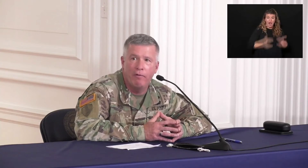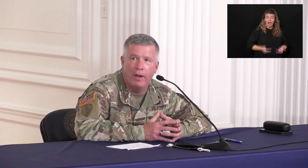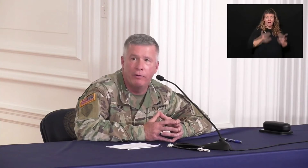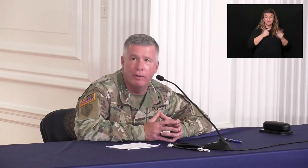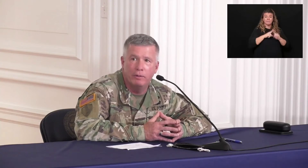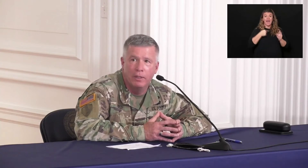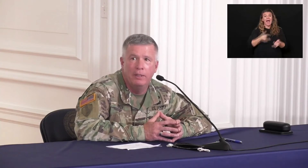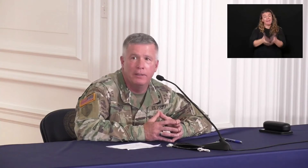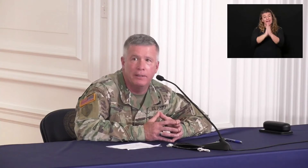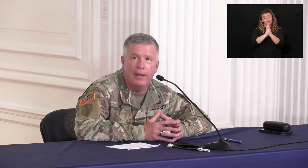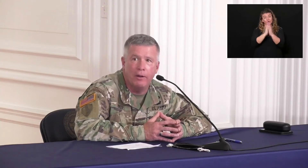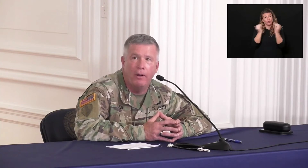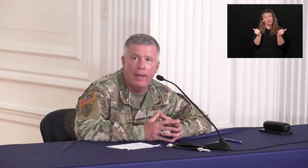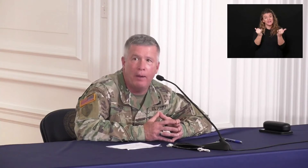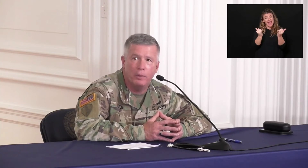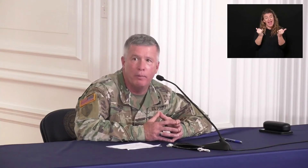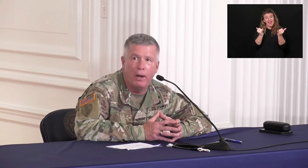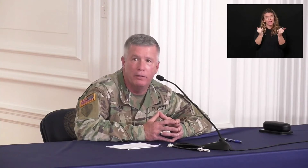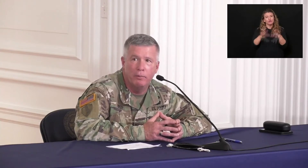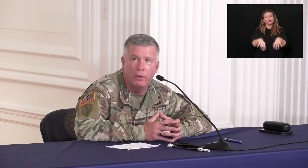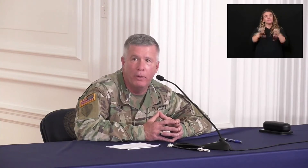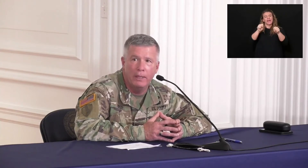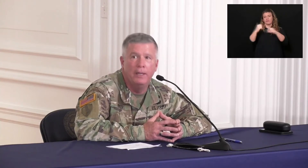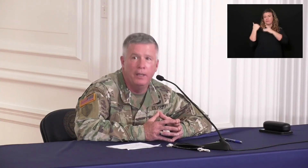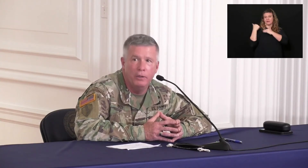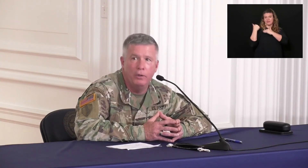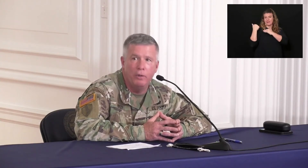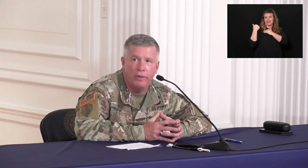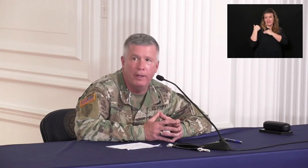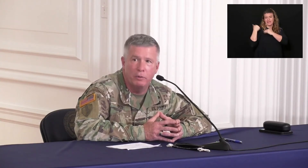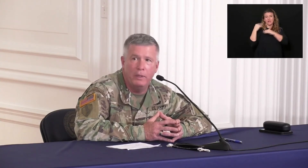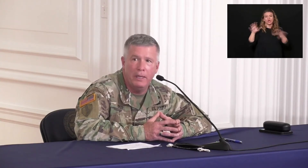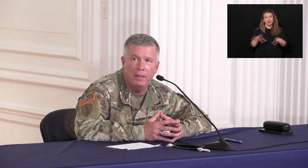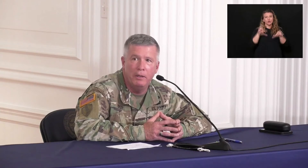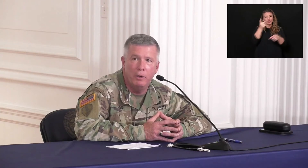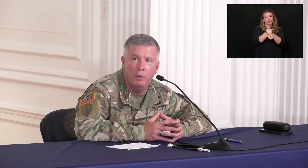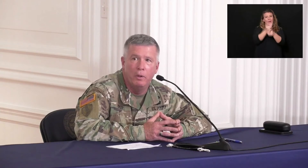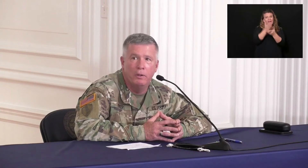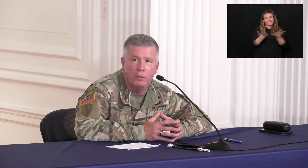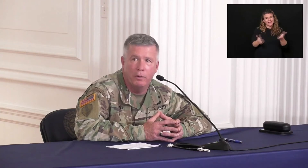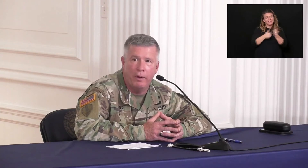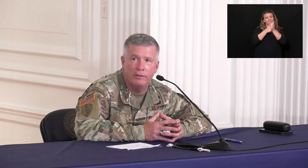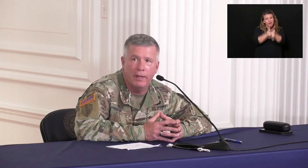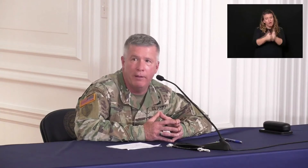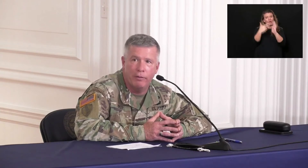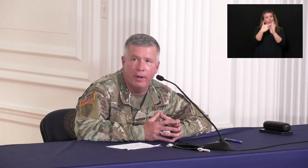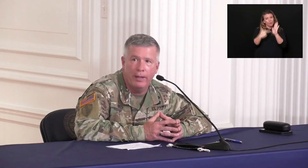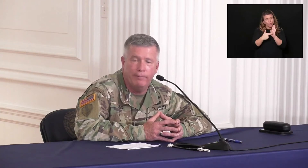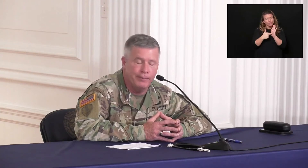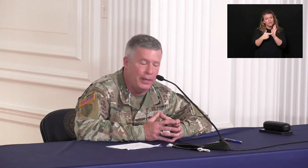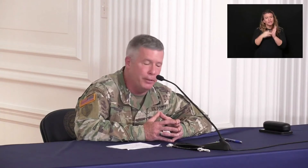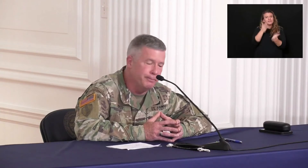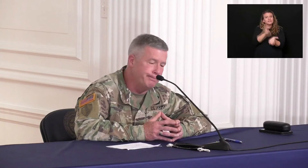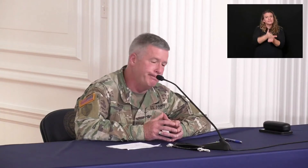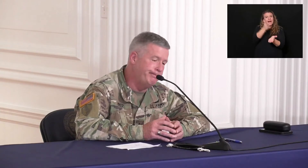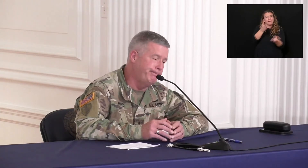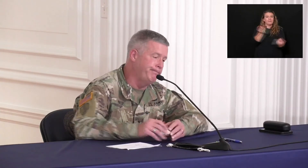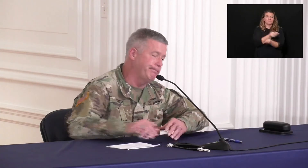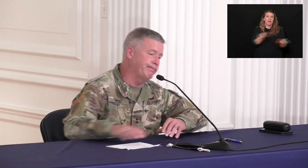all veterans to take on that responsibility, do the things we need to do to address that threat. Thank